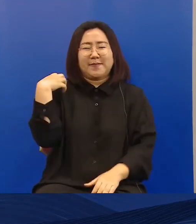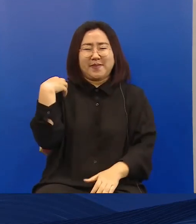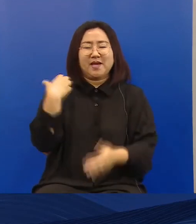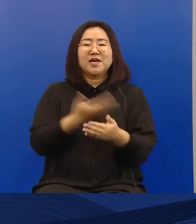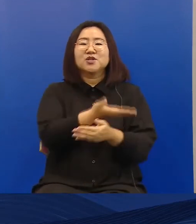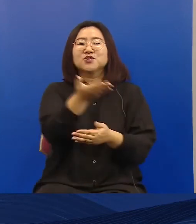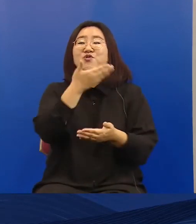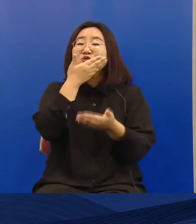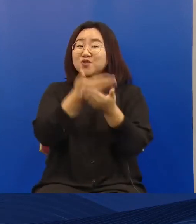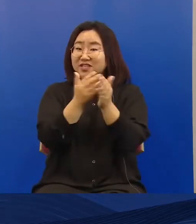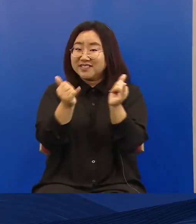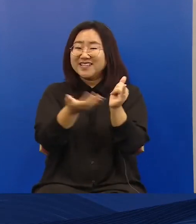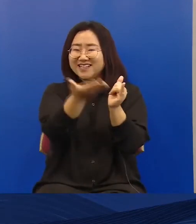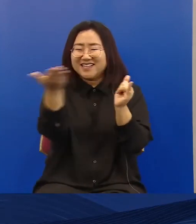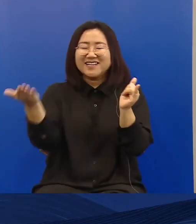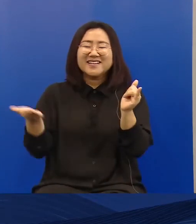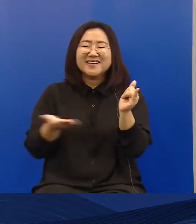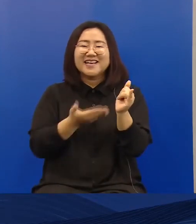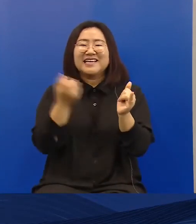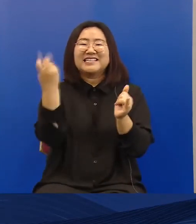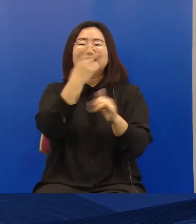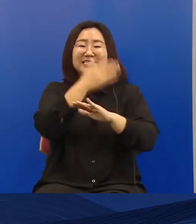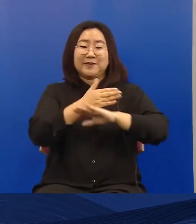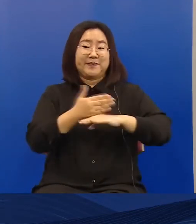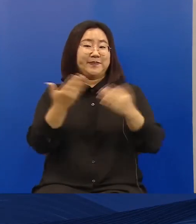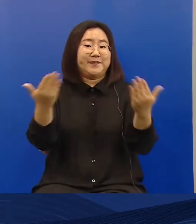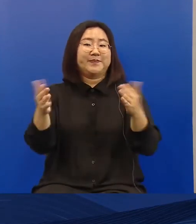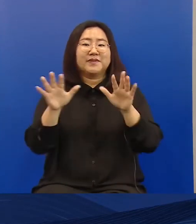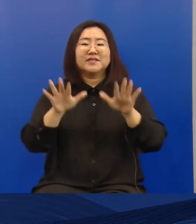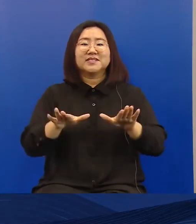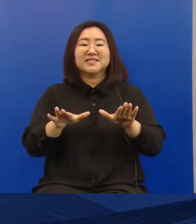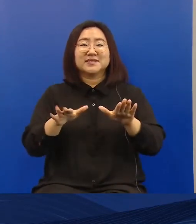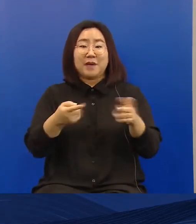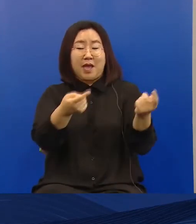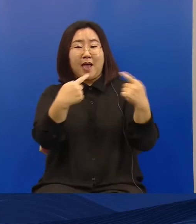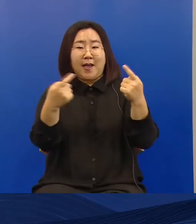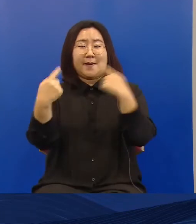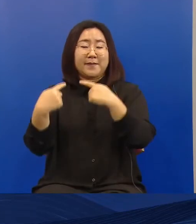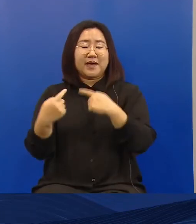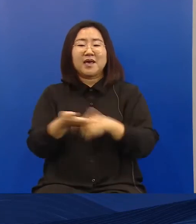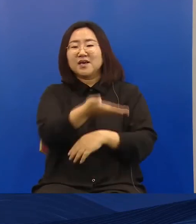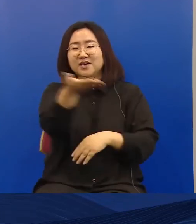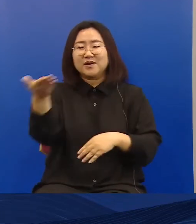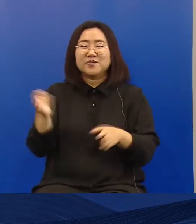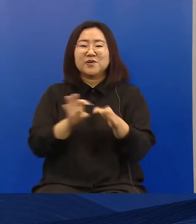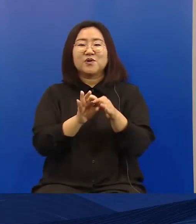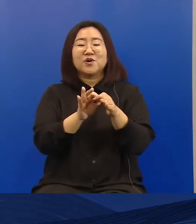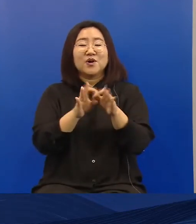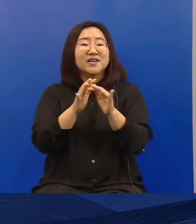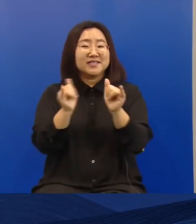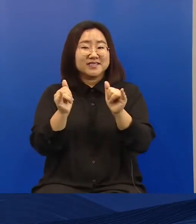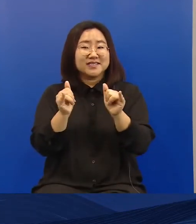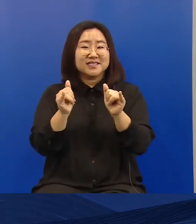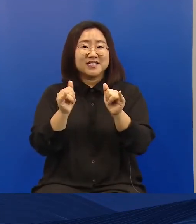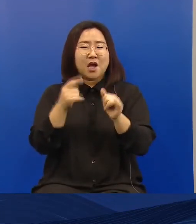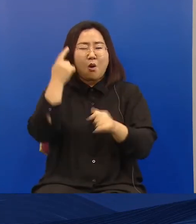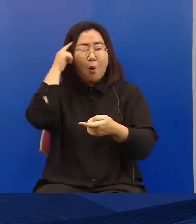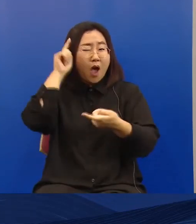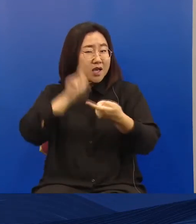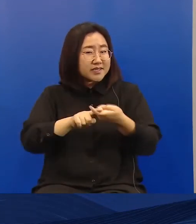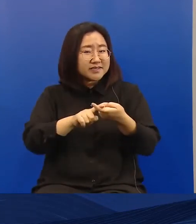distinguished speaker, and panelists, I want to thank you for all your precious time. And again, all the participants